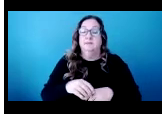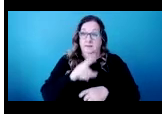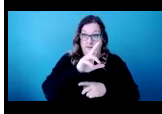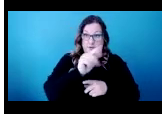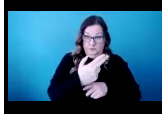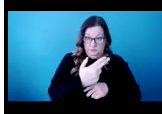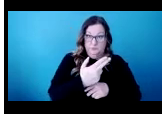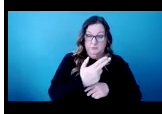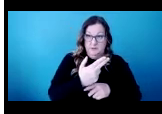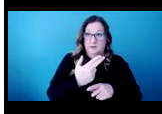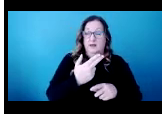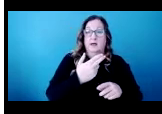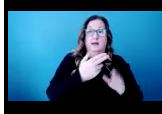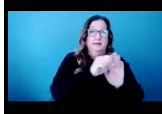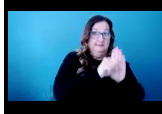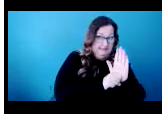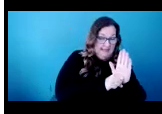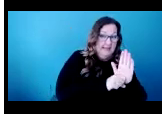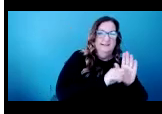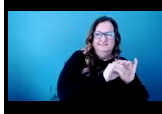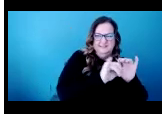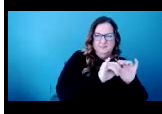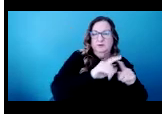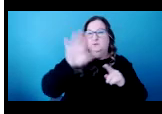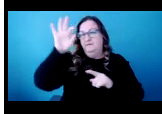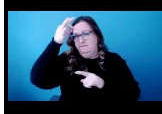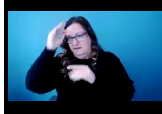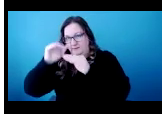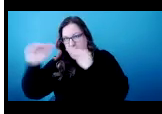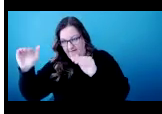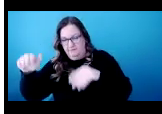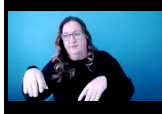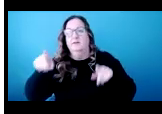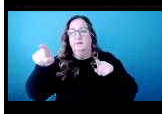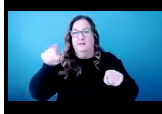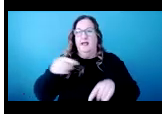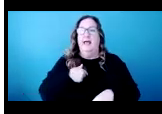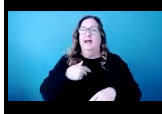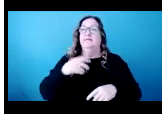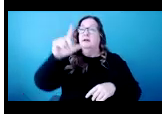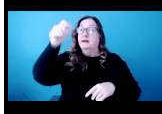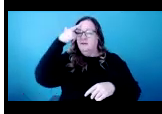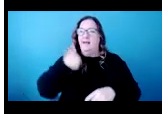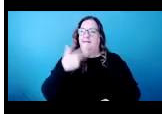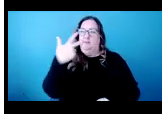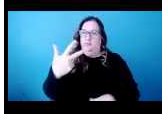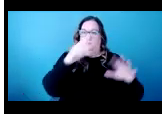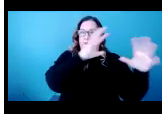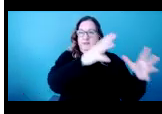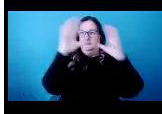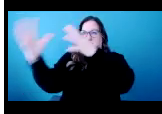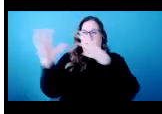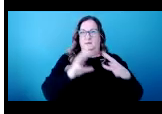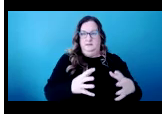well as at the federal level. There's three different sections, essentially, of the government. There's the executive